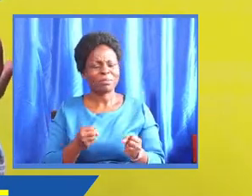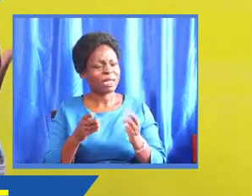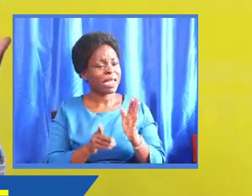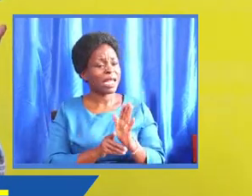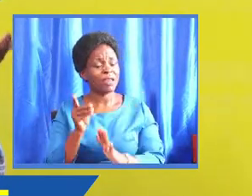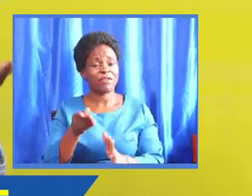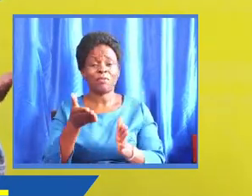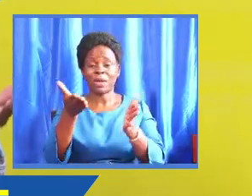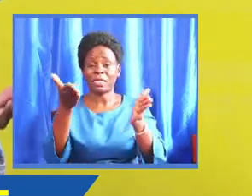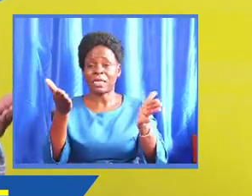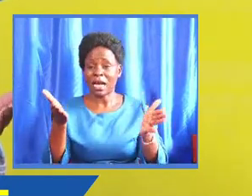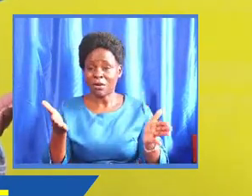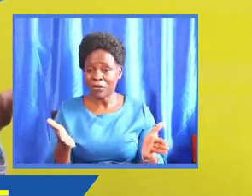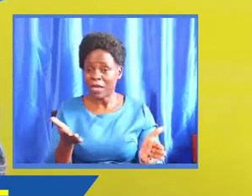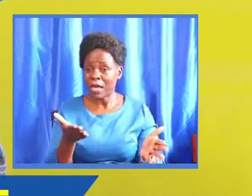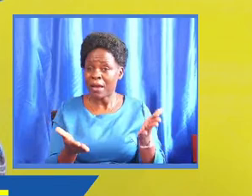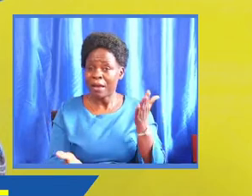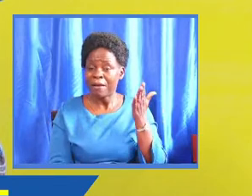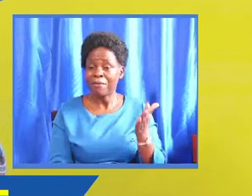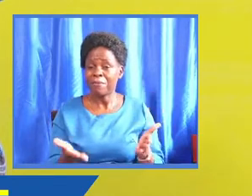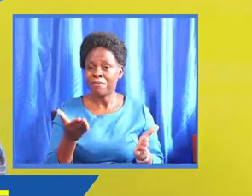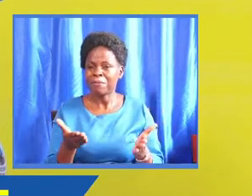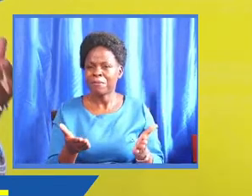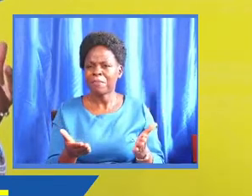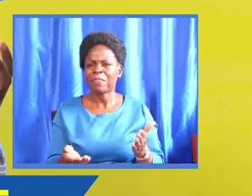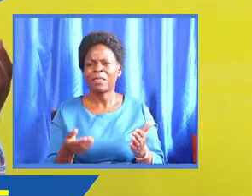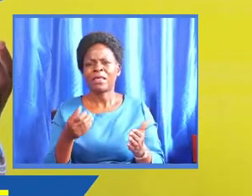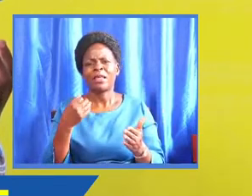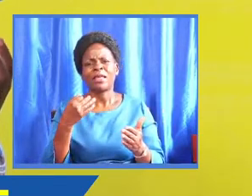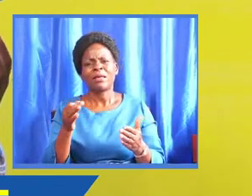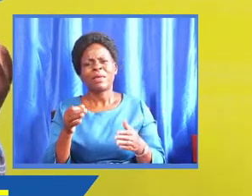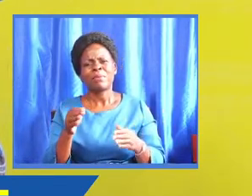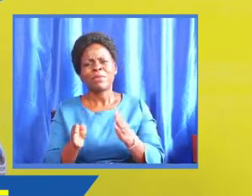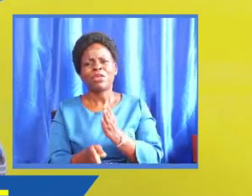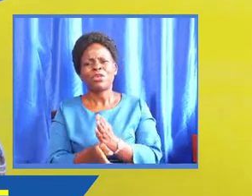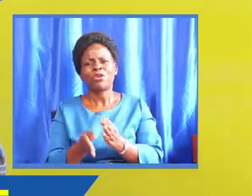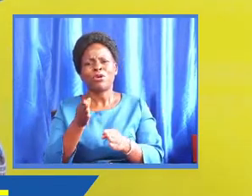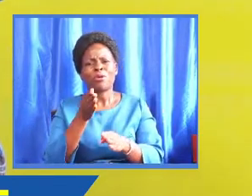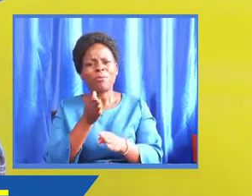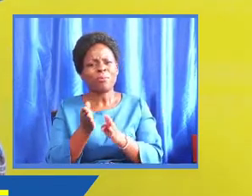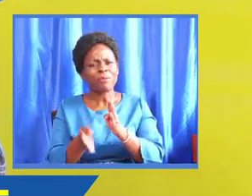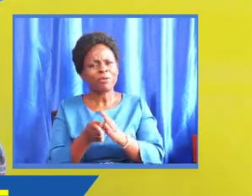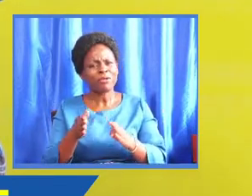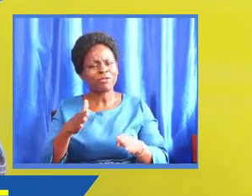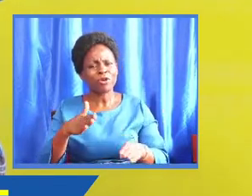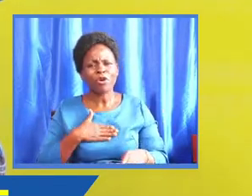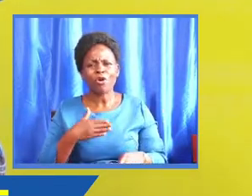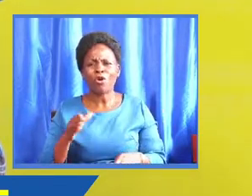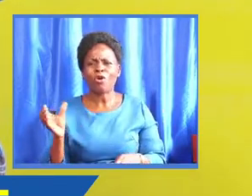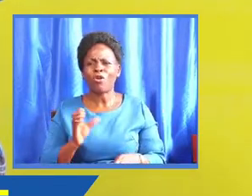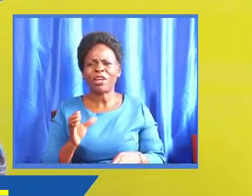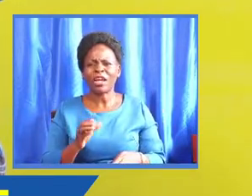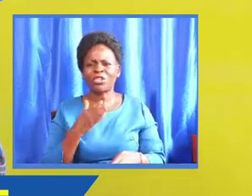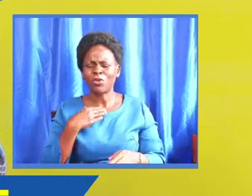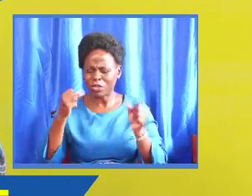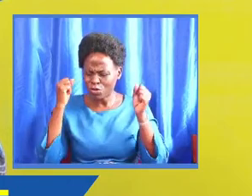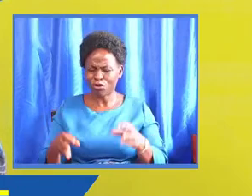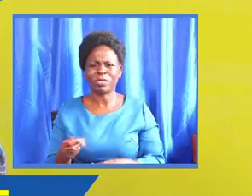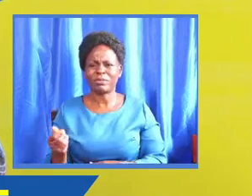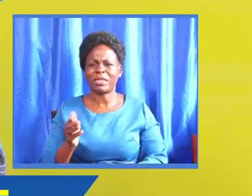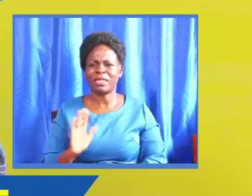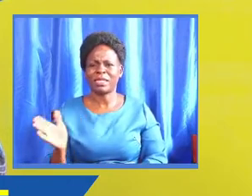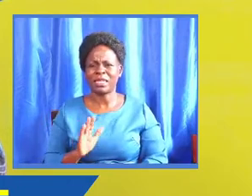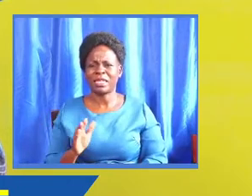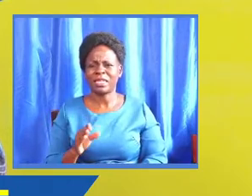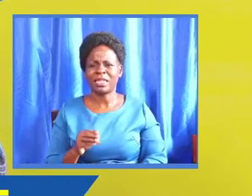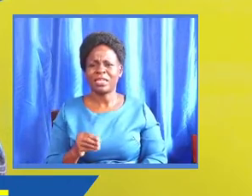out there, they might have to borrow money. And even if you're building on equity with your own cash, you don't want to lose that money. So